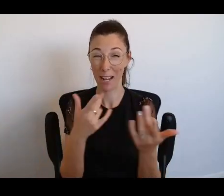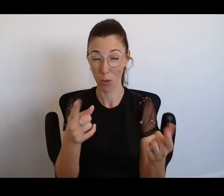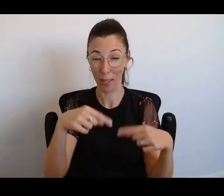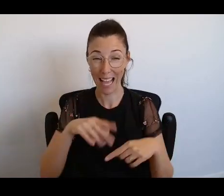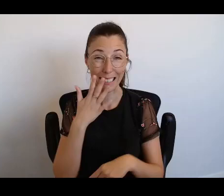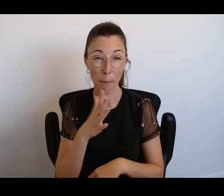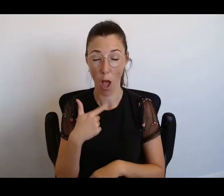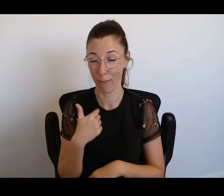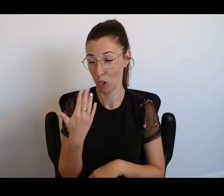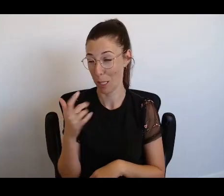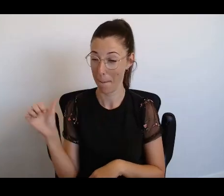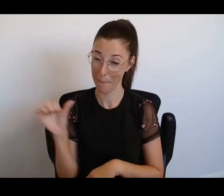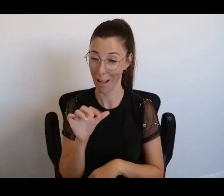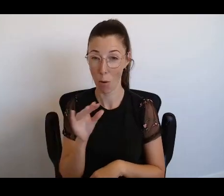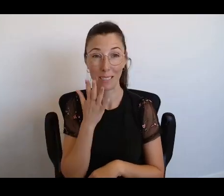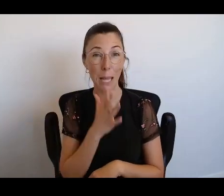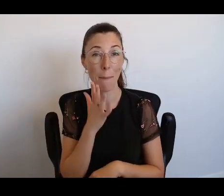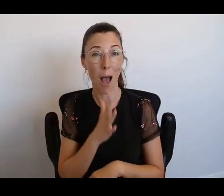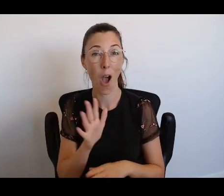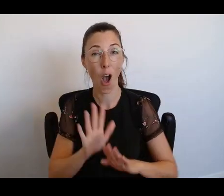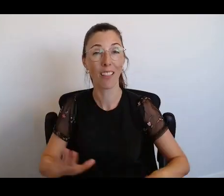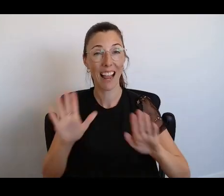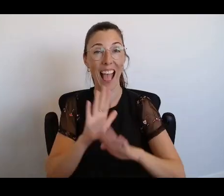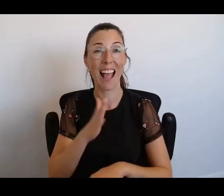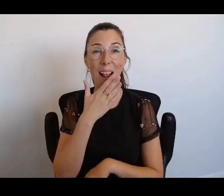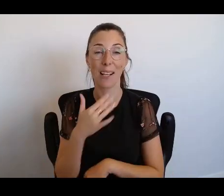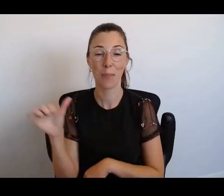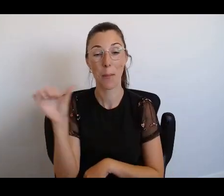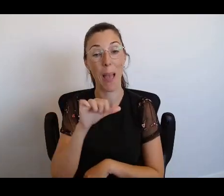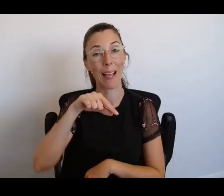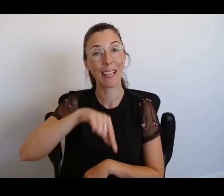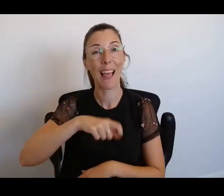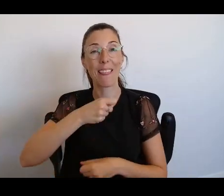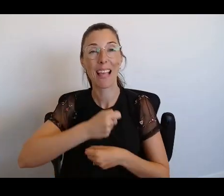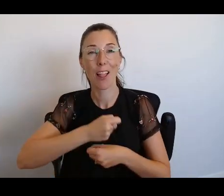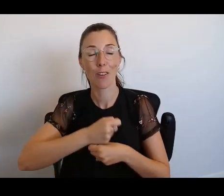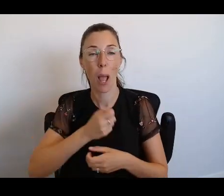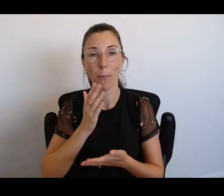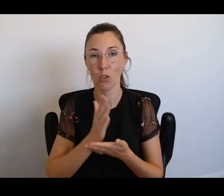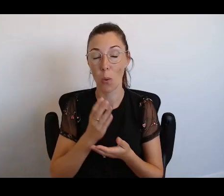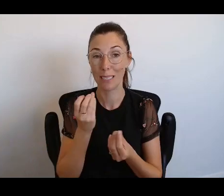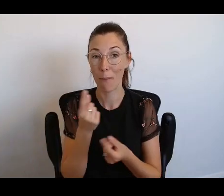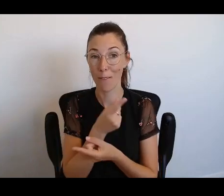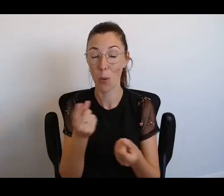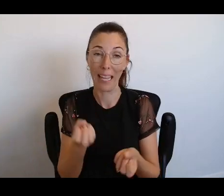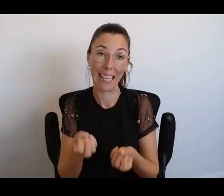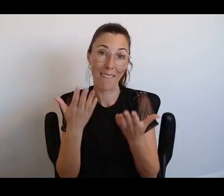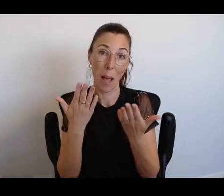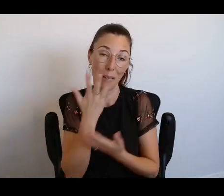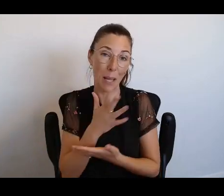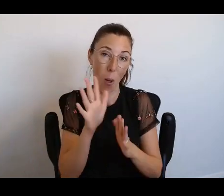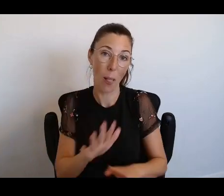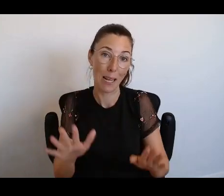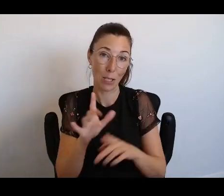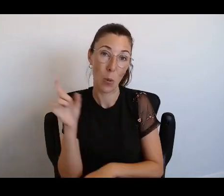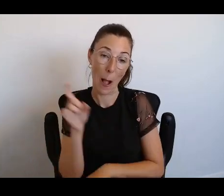holiday, and it's so nice to be back here at the gallery, and I'm sure some of you have had to give up your summer holidays to be here, so the commitment of